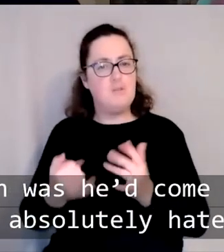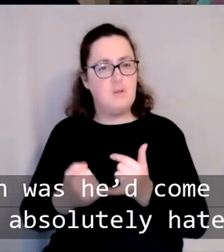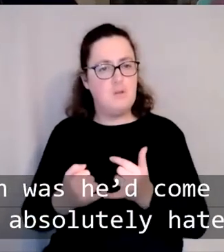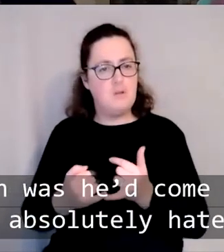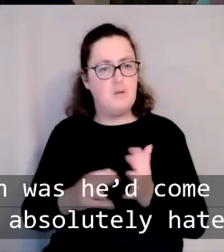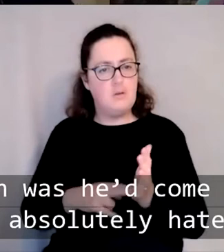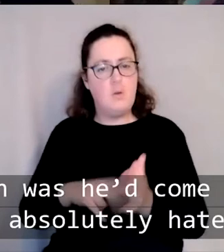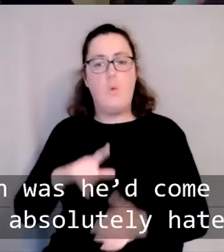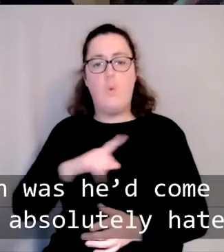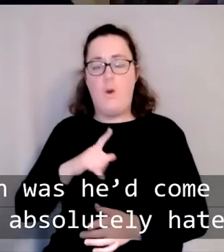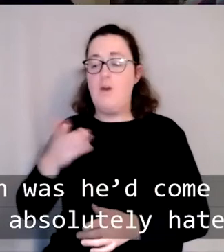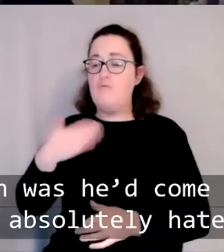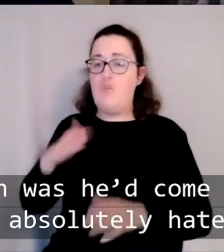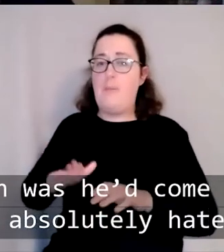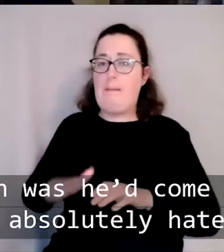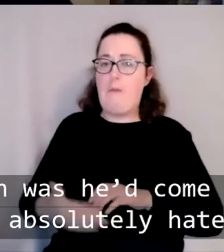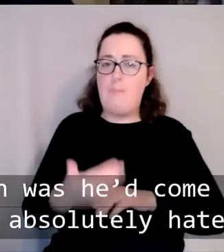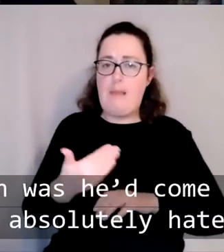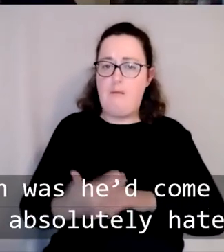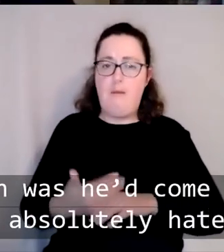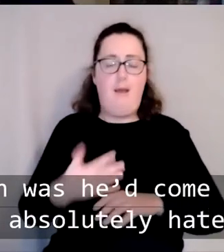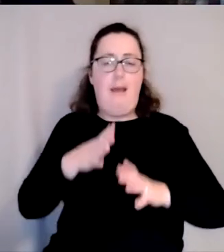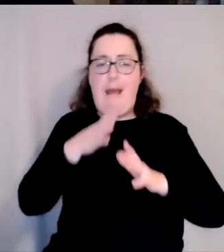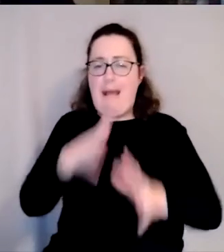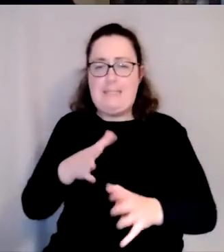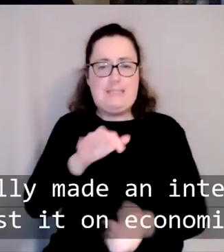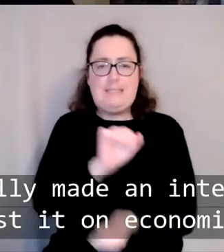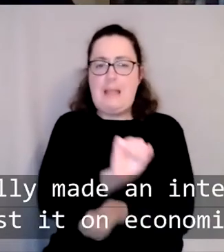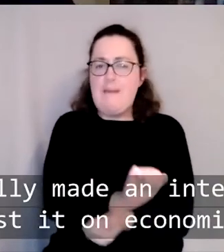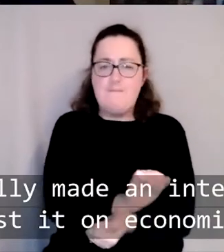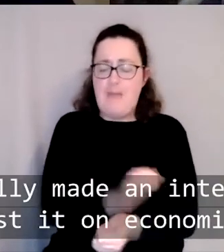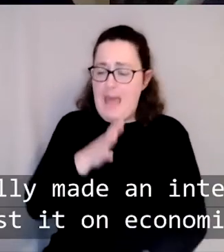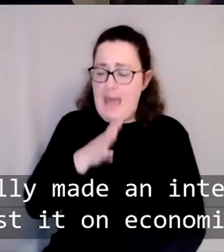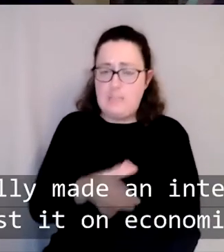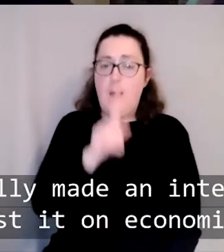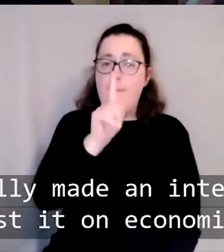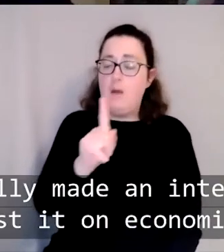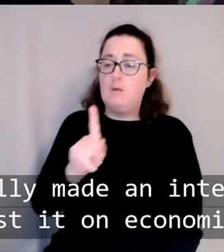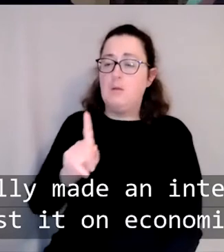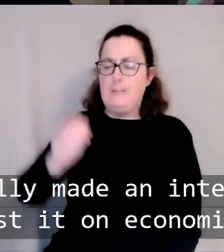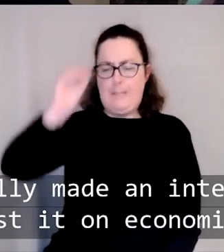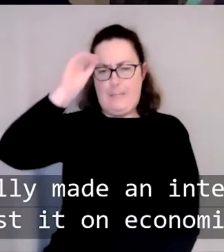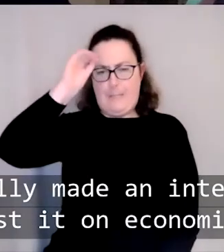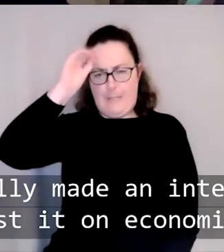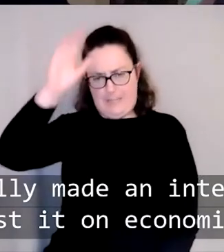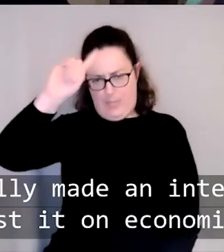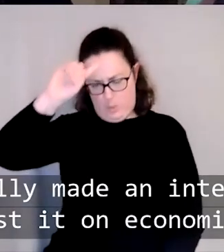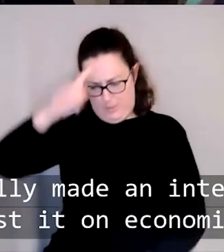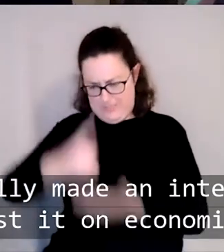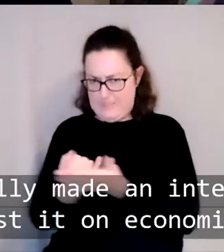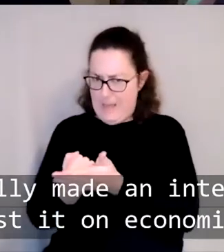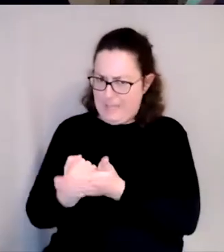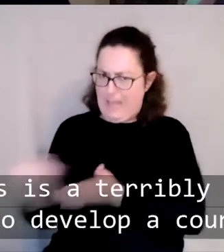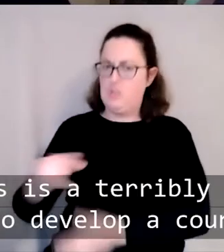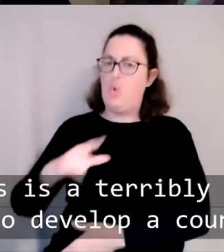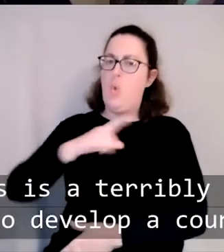come from the Caribbean, you know, absolutely hated slavery, but he actually made an intellectual case against it on